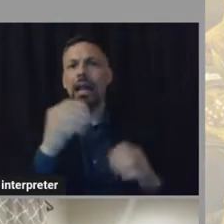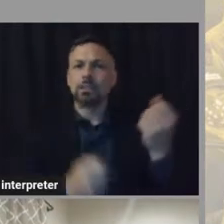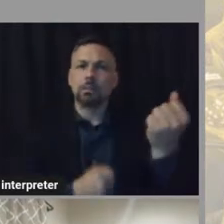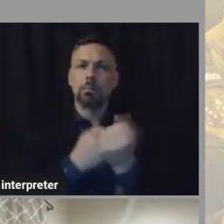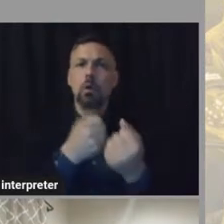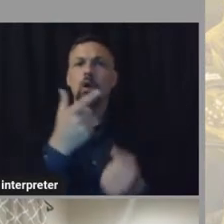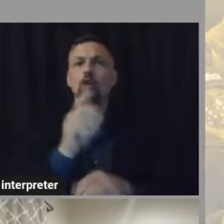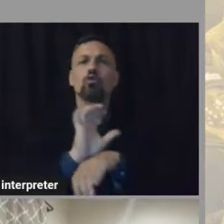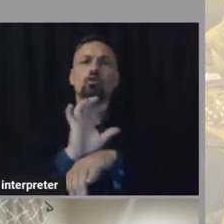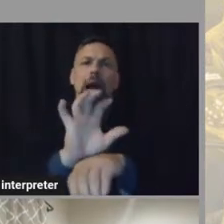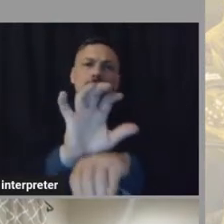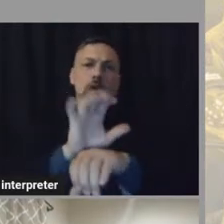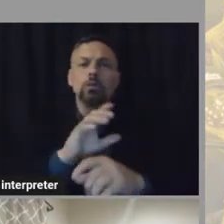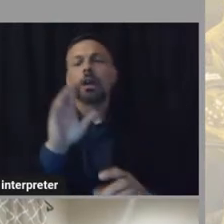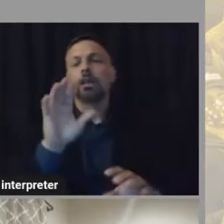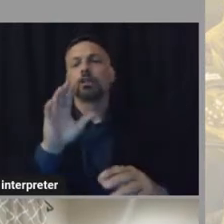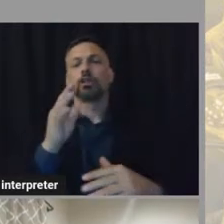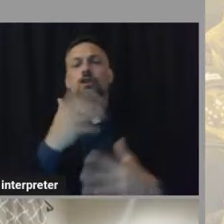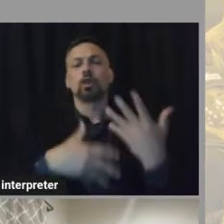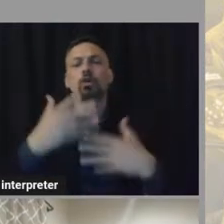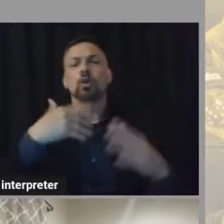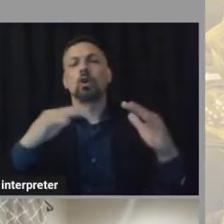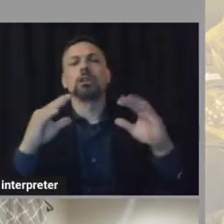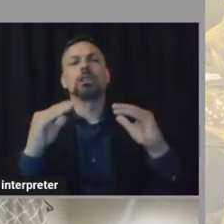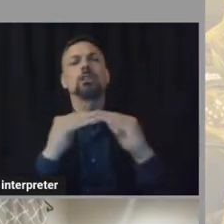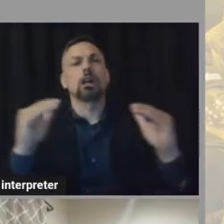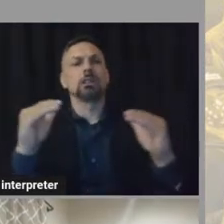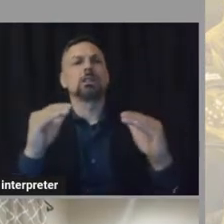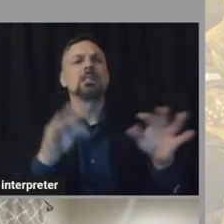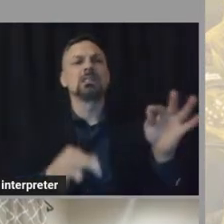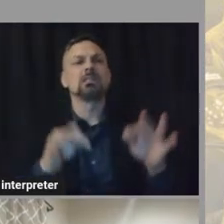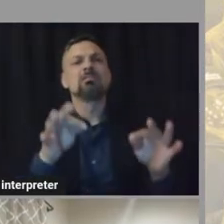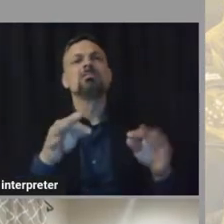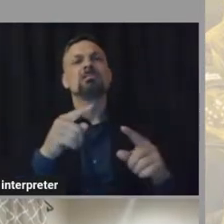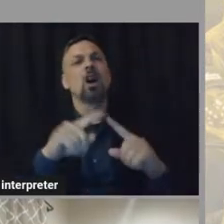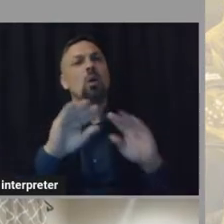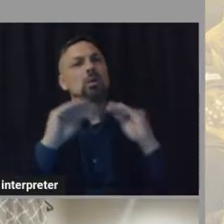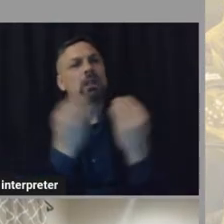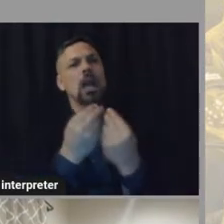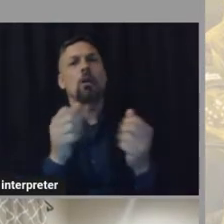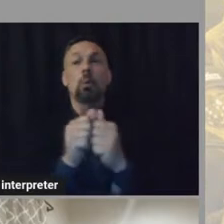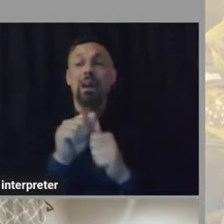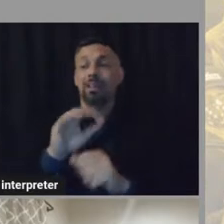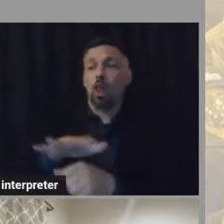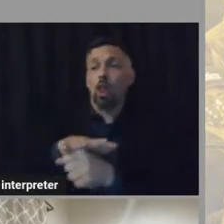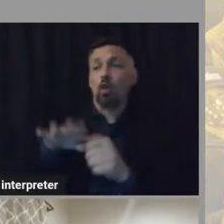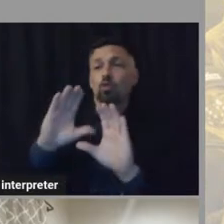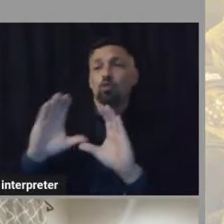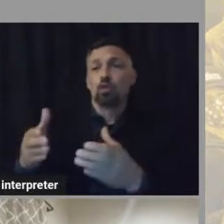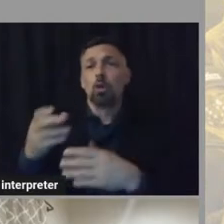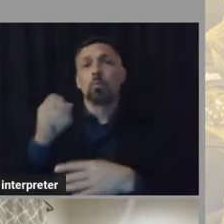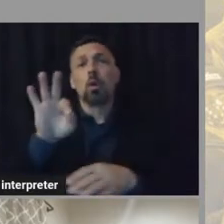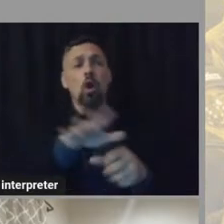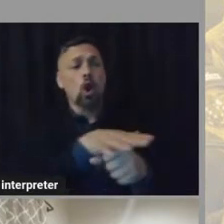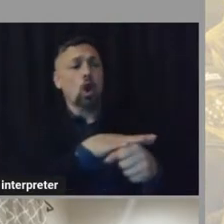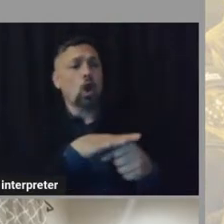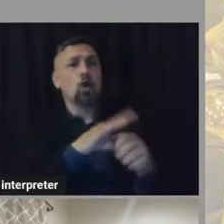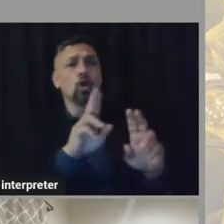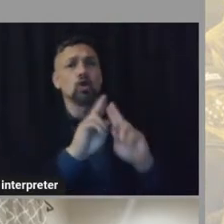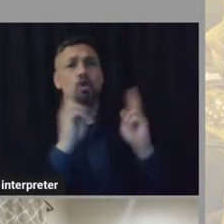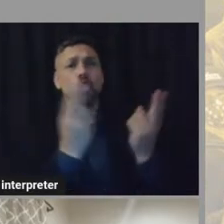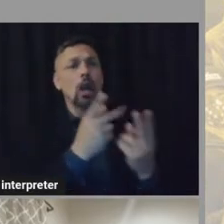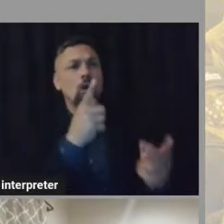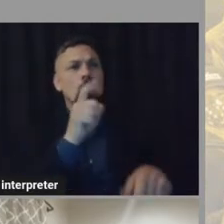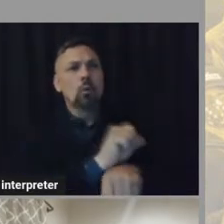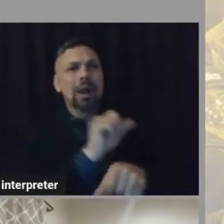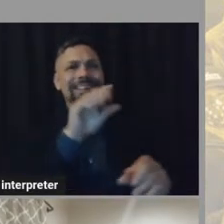the ground social justice organizations by placing our volunteers with a local group or with a local union that works year round in these